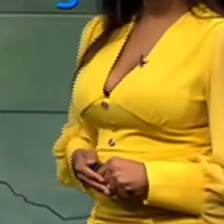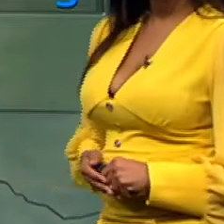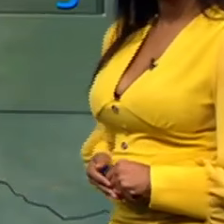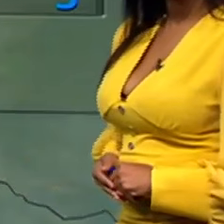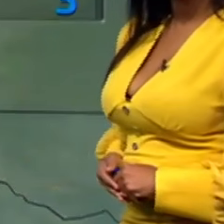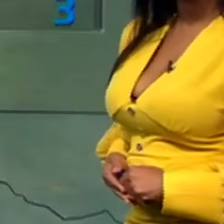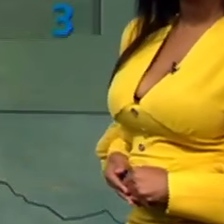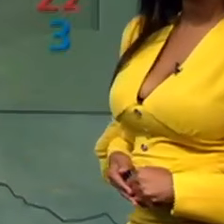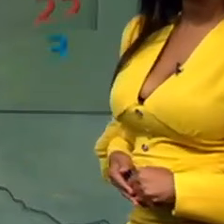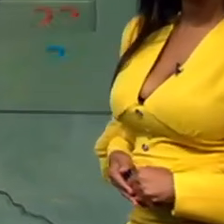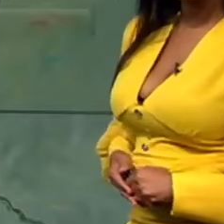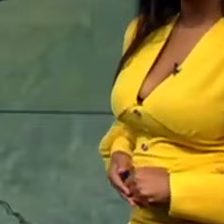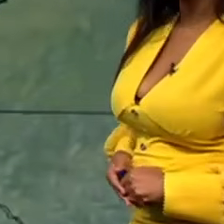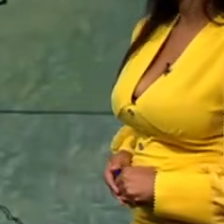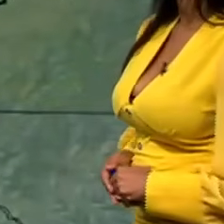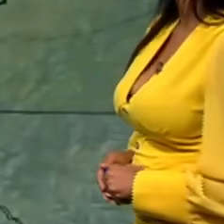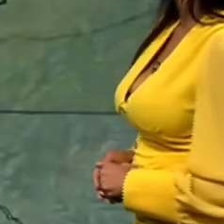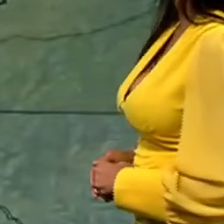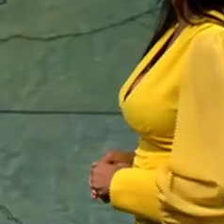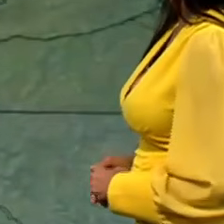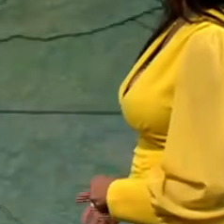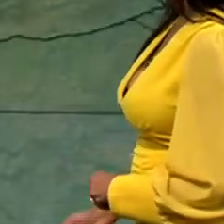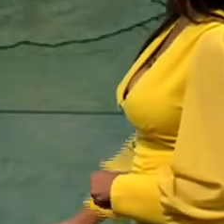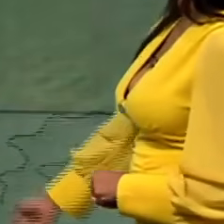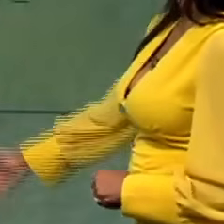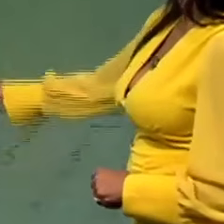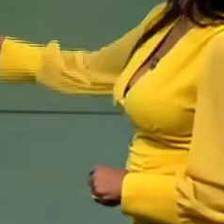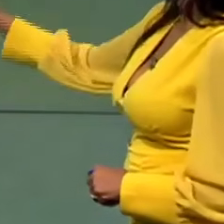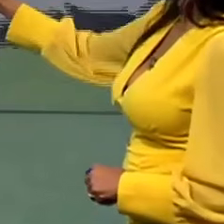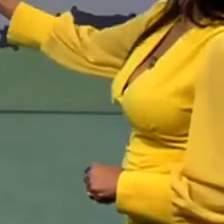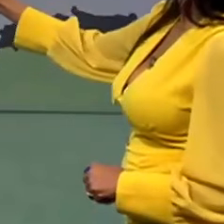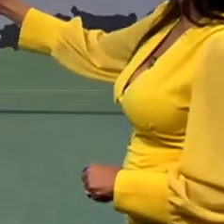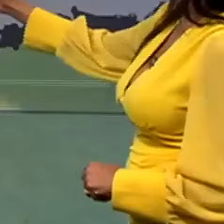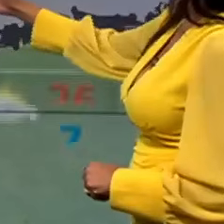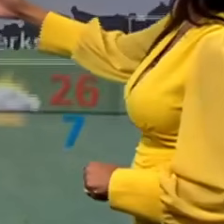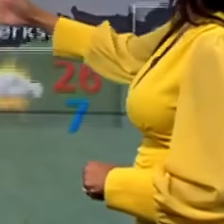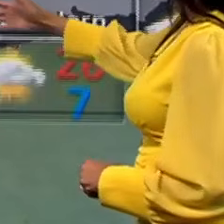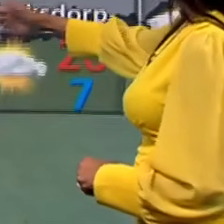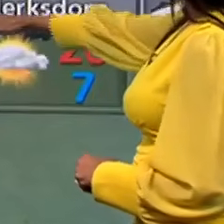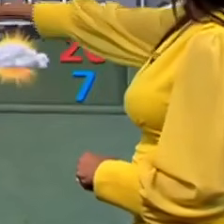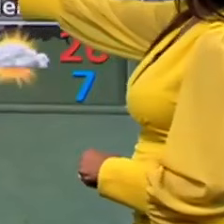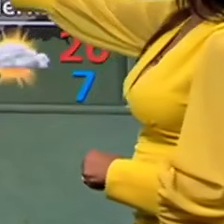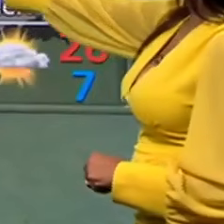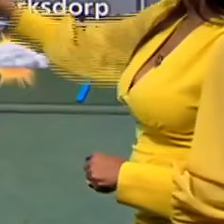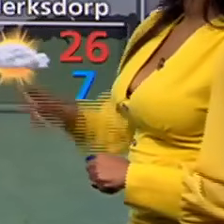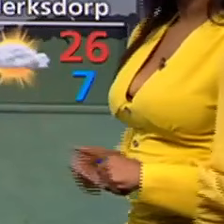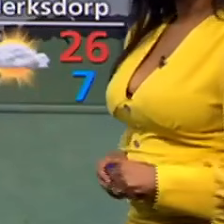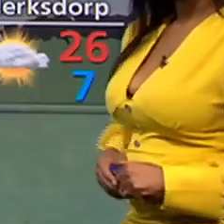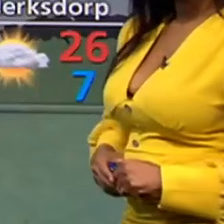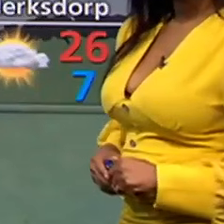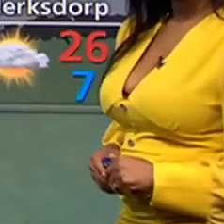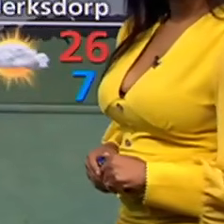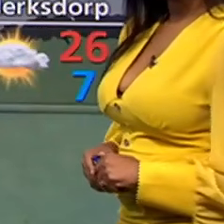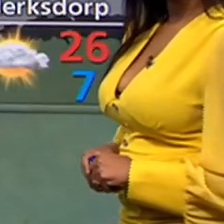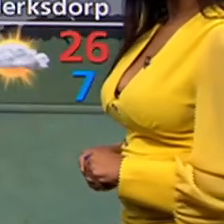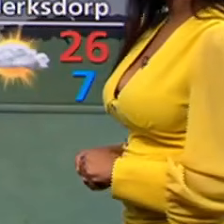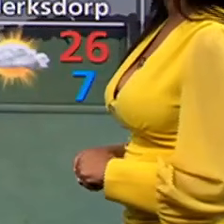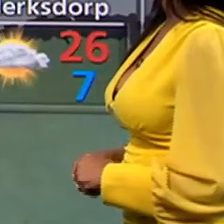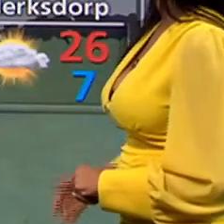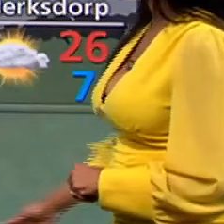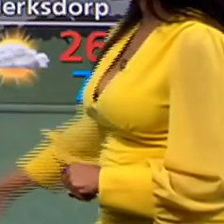di le 5 go a go di le 23 fa re bela mo profenseng ya Bokone bophirima fa re bela Mahikeng ka digata di le 8 go a go